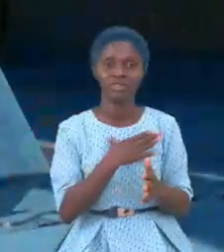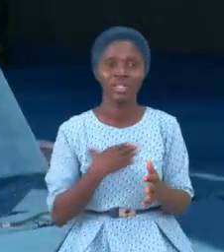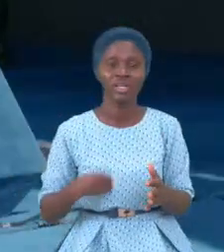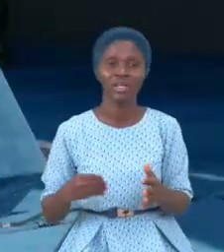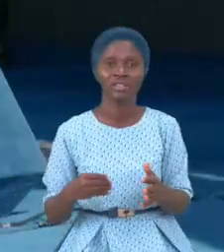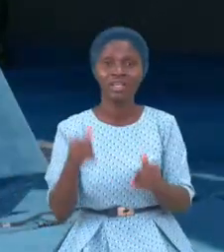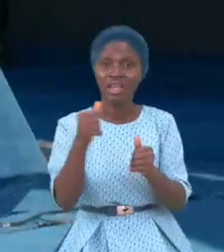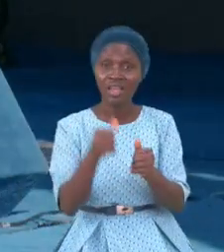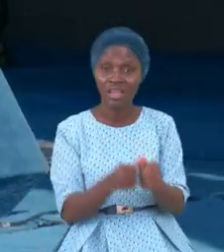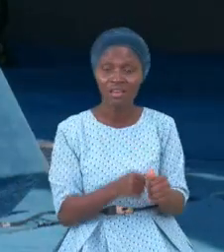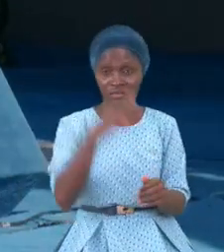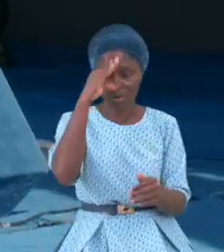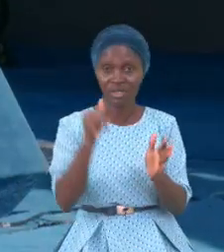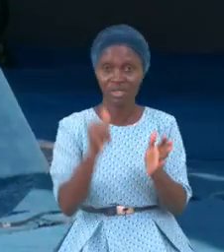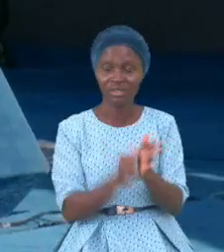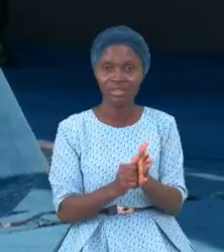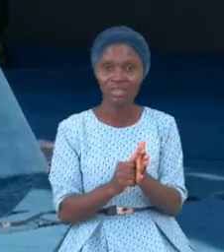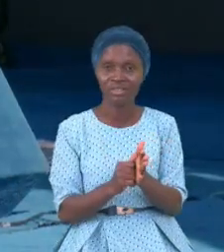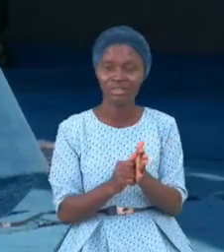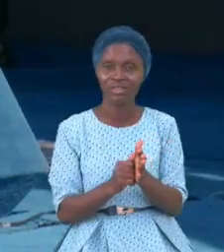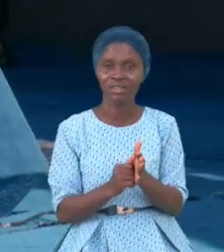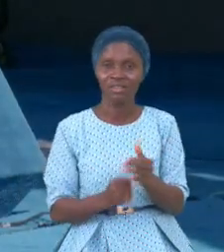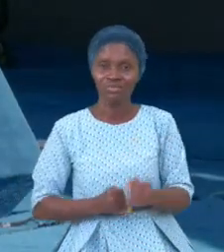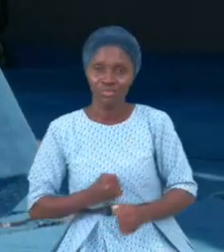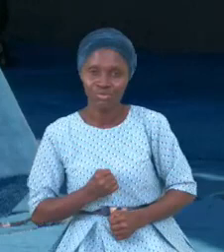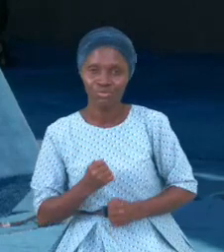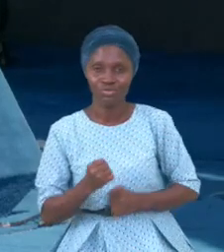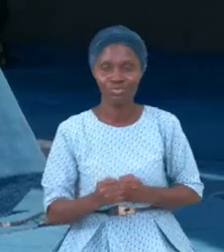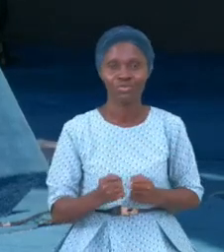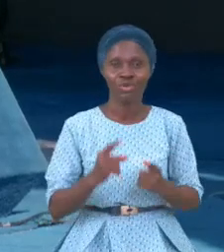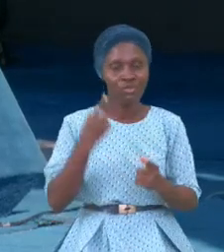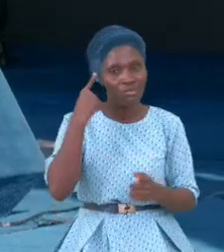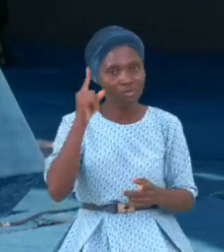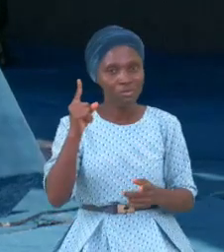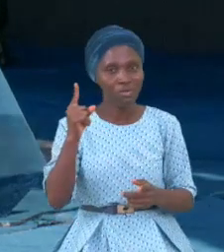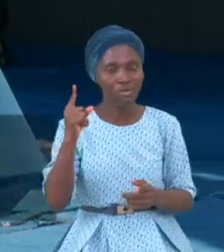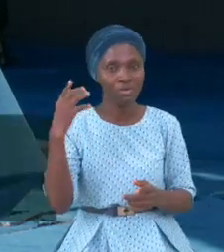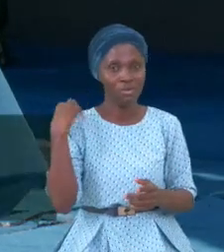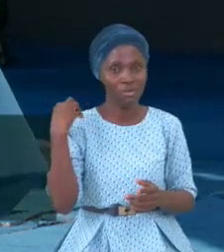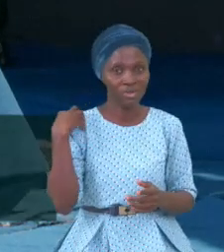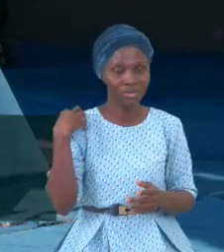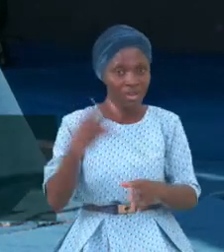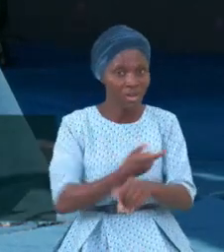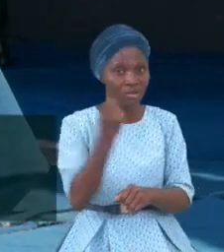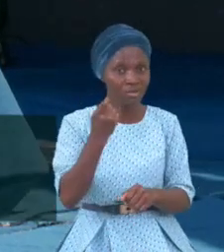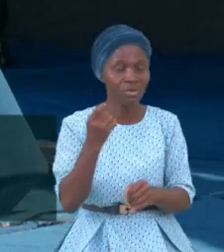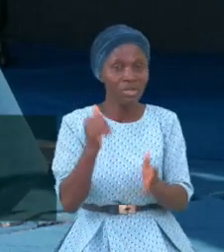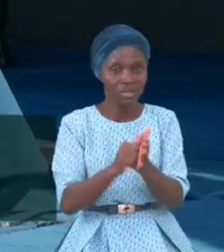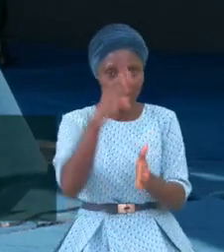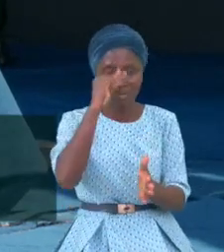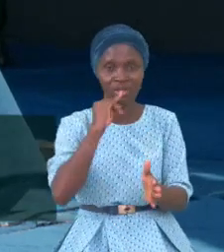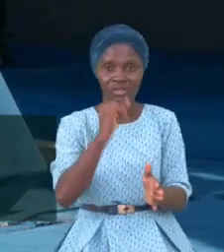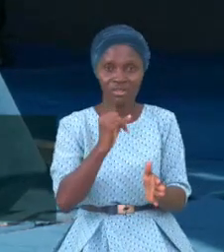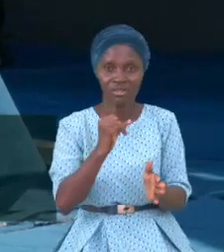that striveth for the mastery is temperate in all